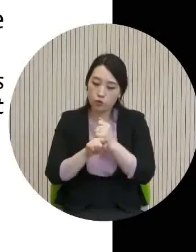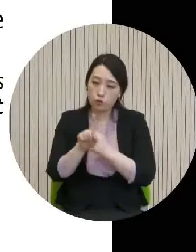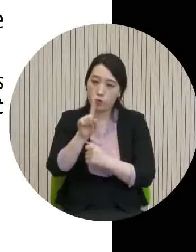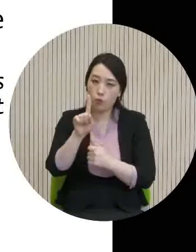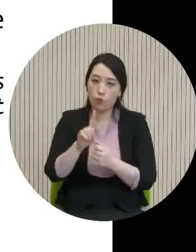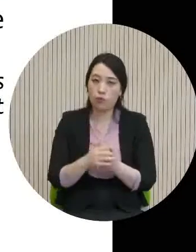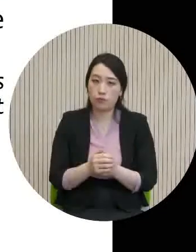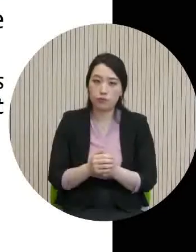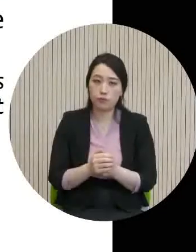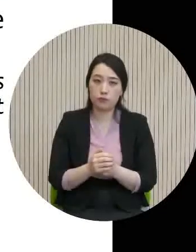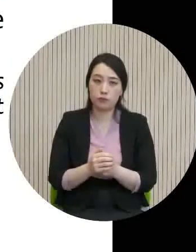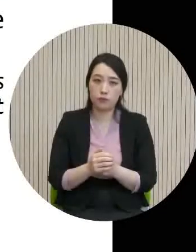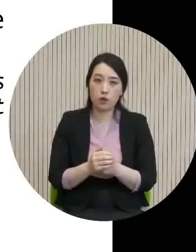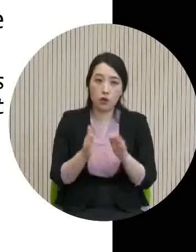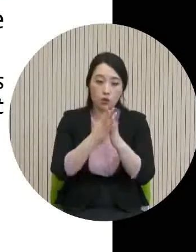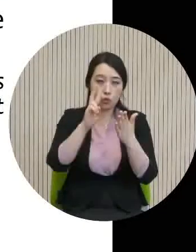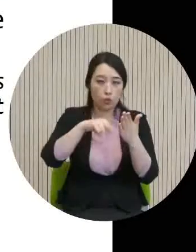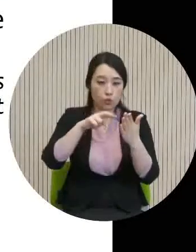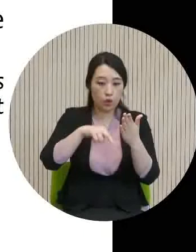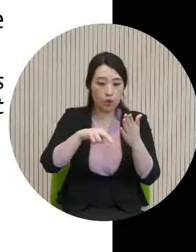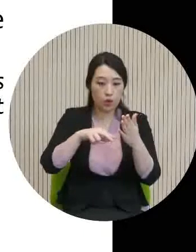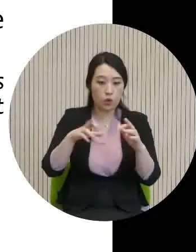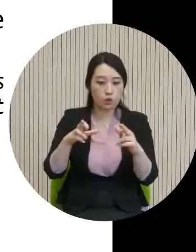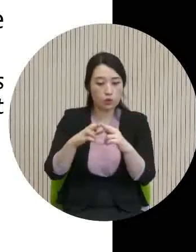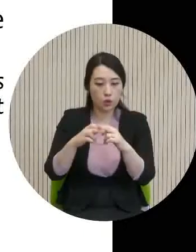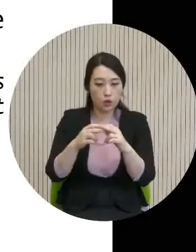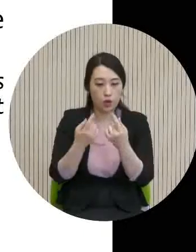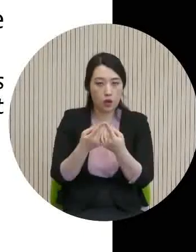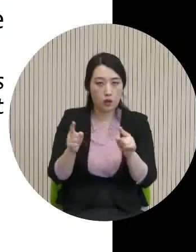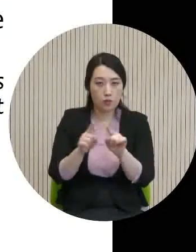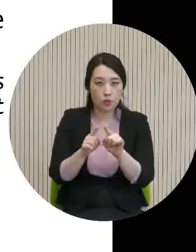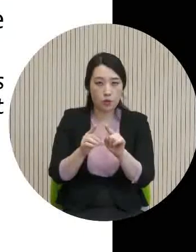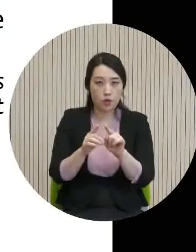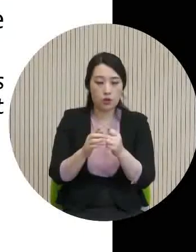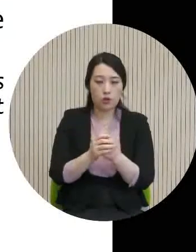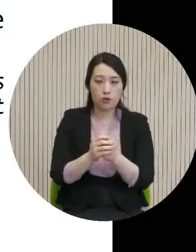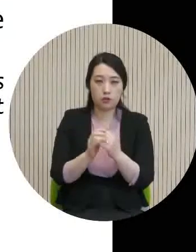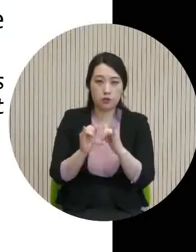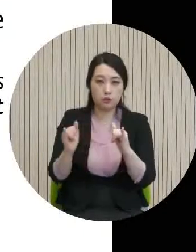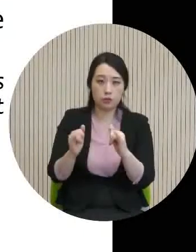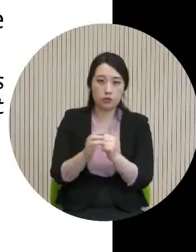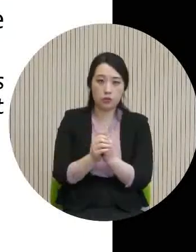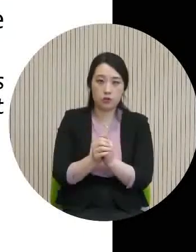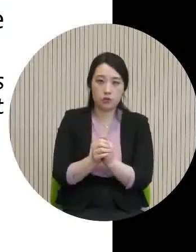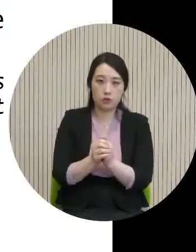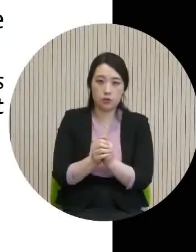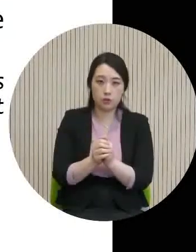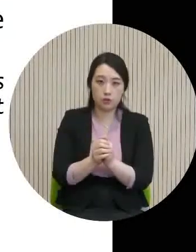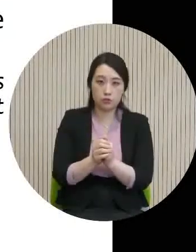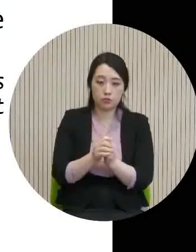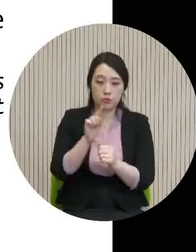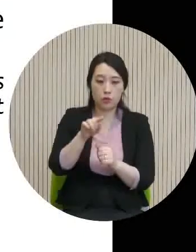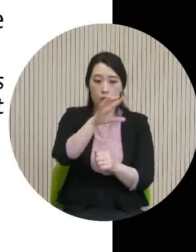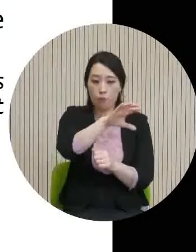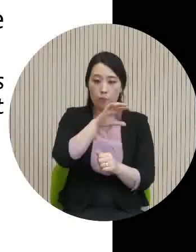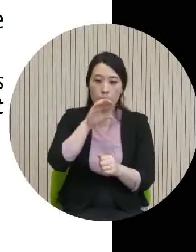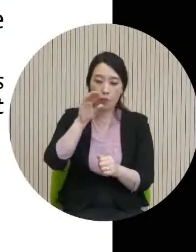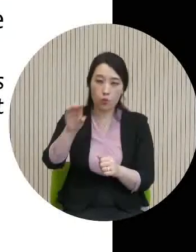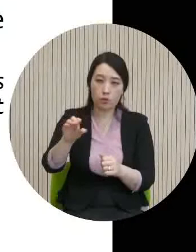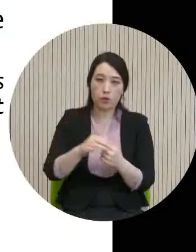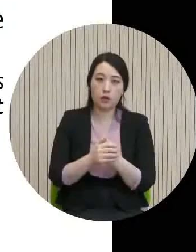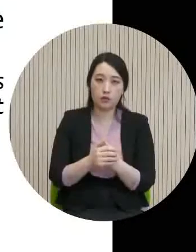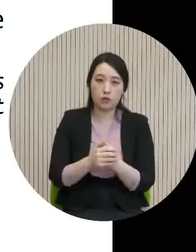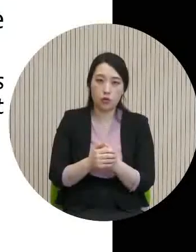that assist such people, to be able to easily make a copy in a format that